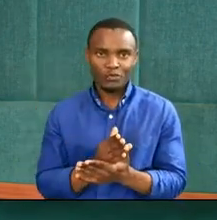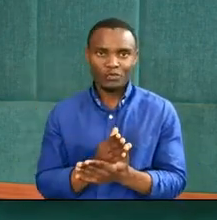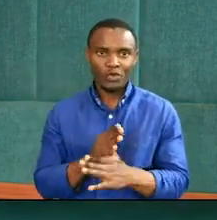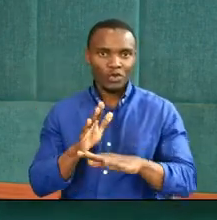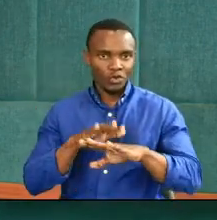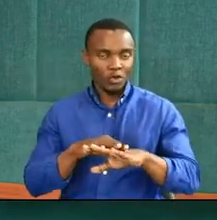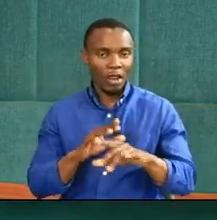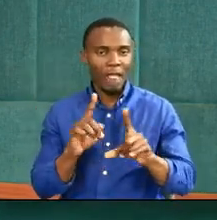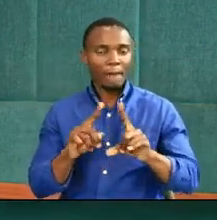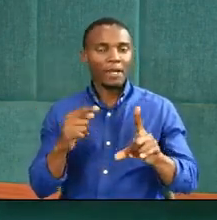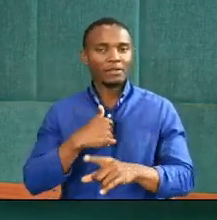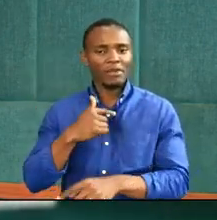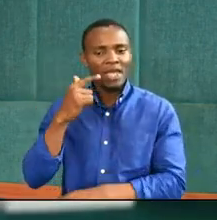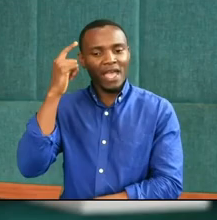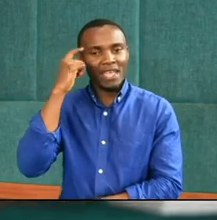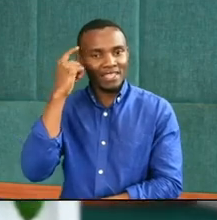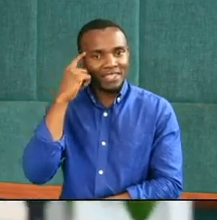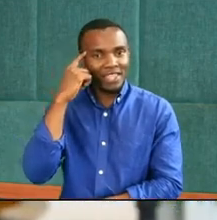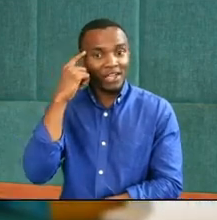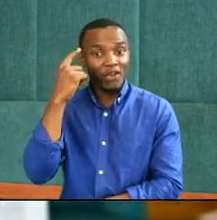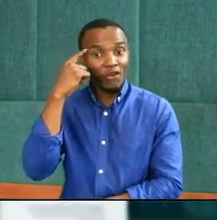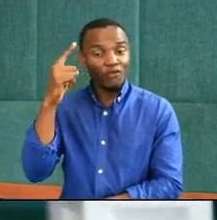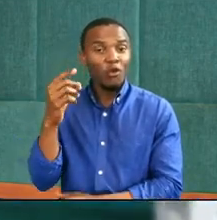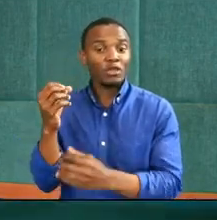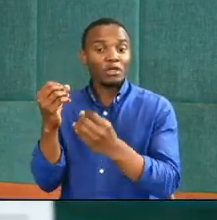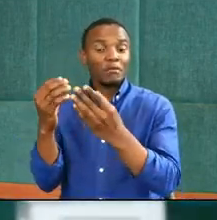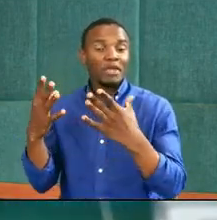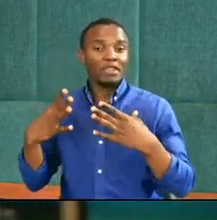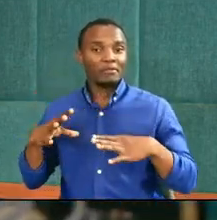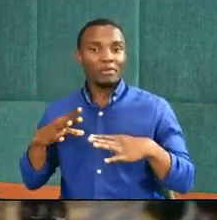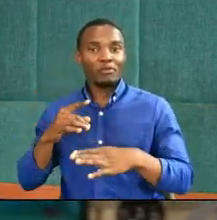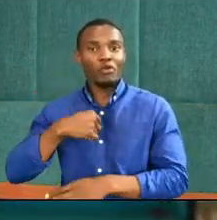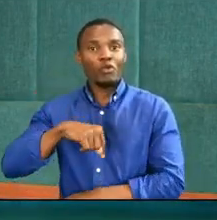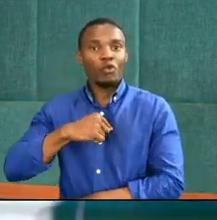But I think for a large portion of us, we have overlooked